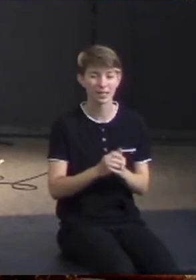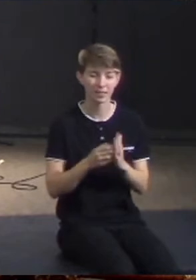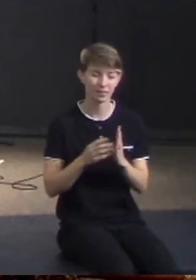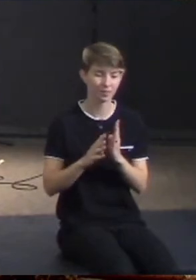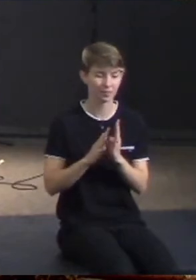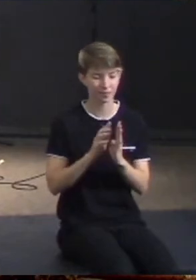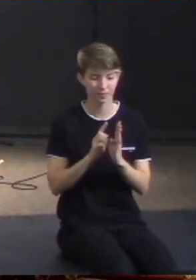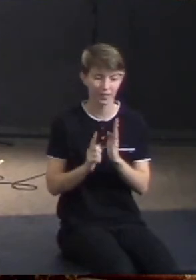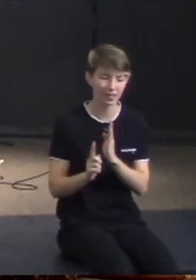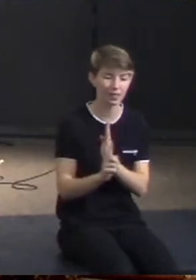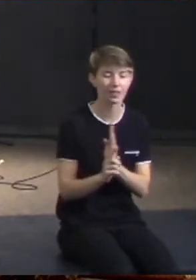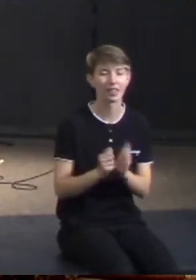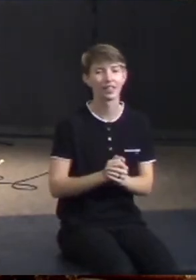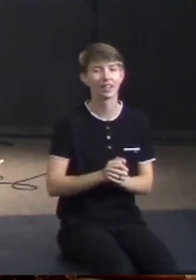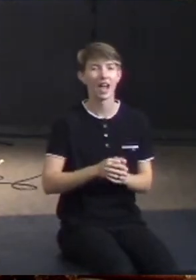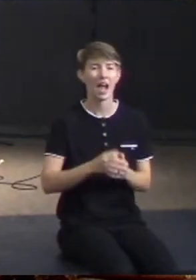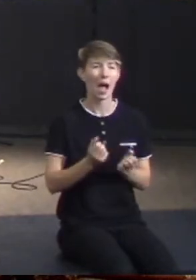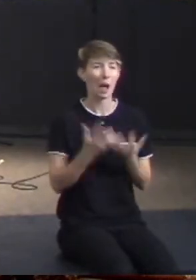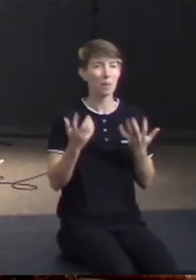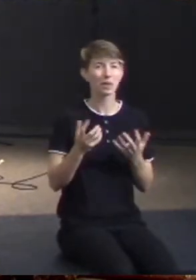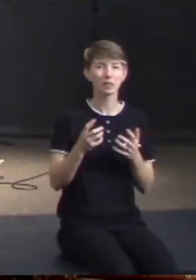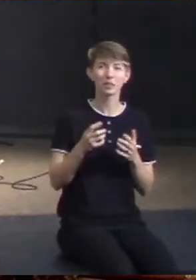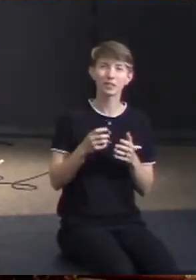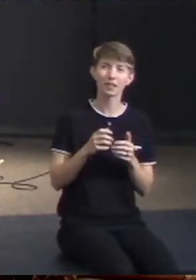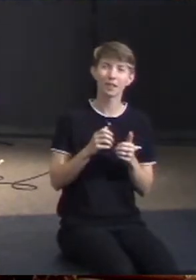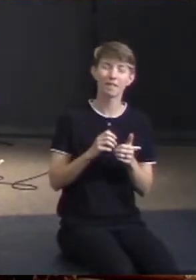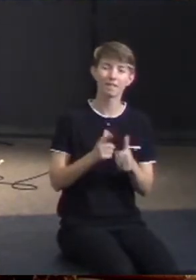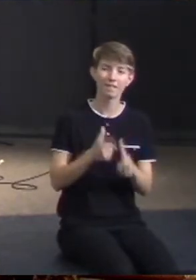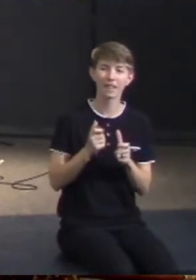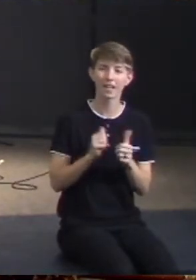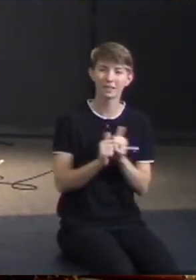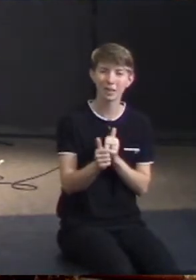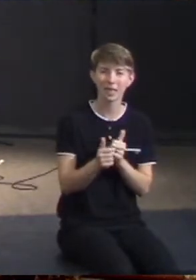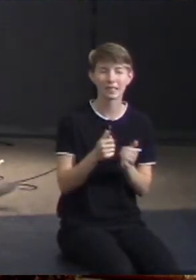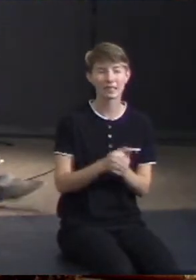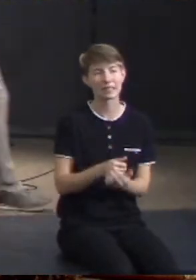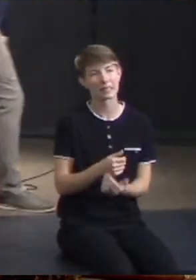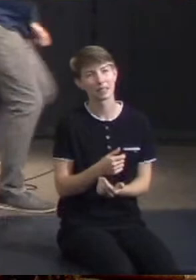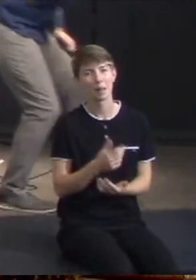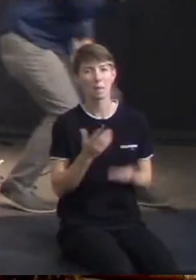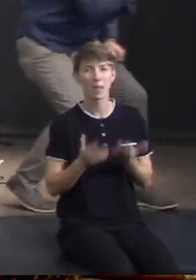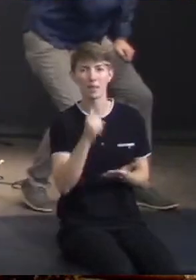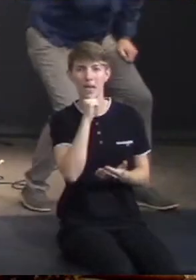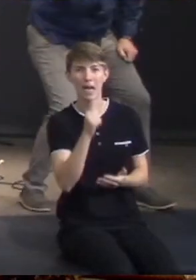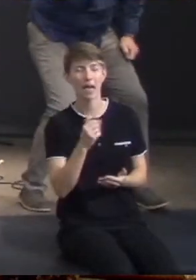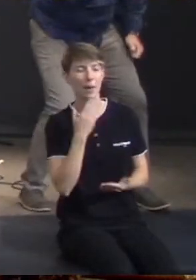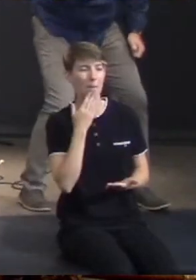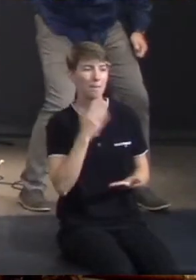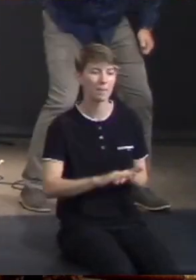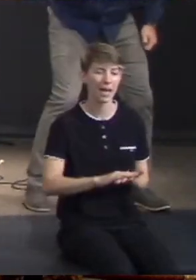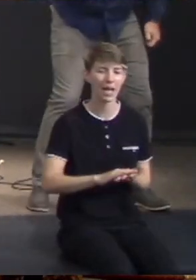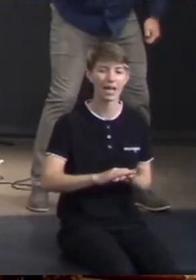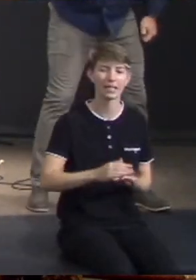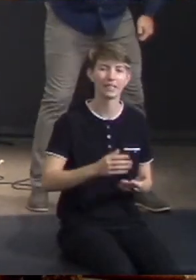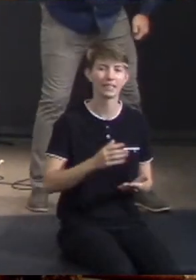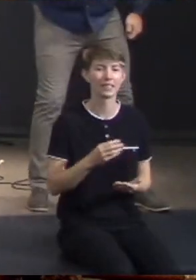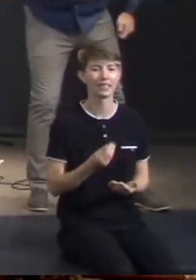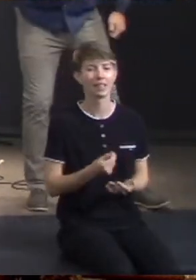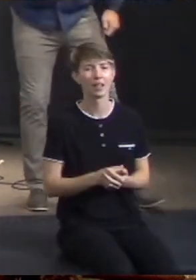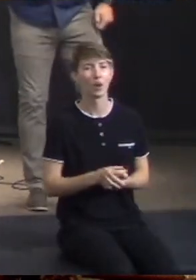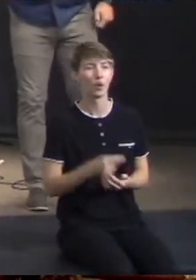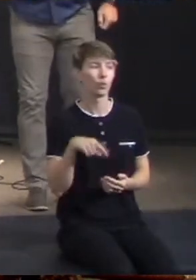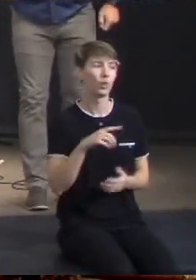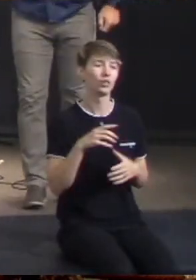starting to equate the time to ride value. You're like, that's actually not a bad deal because we'll do anything to get out of a line.